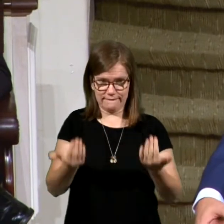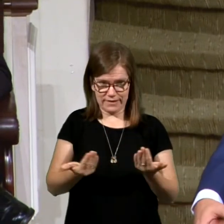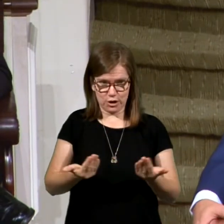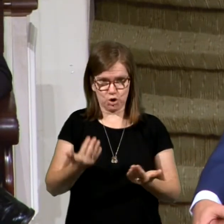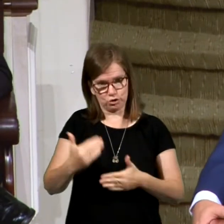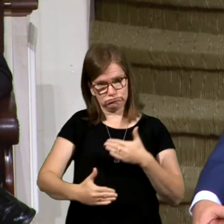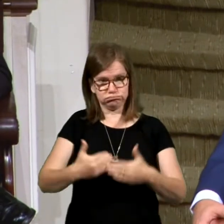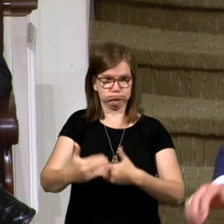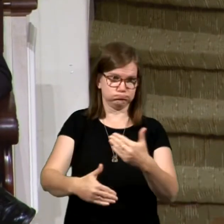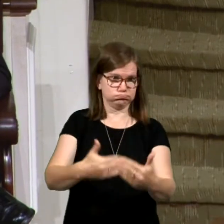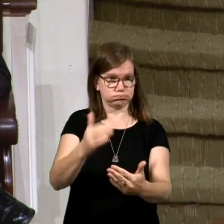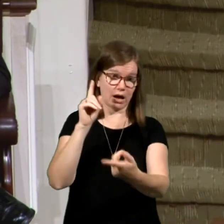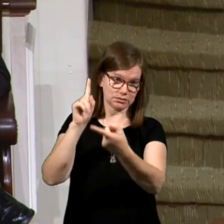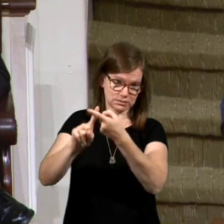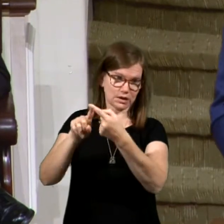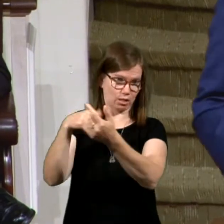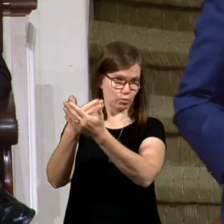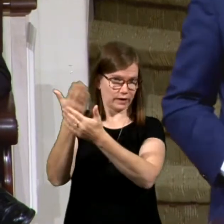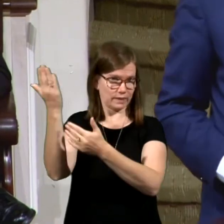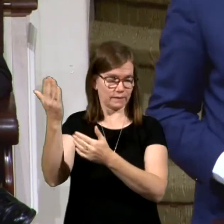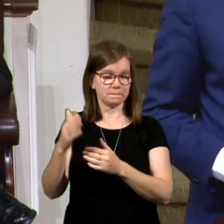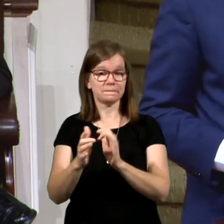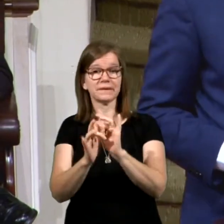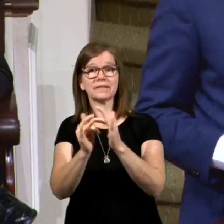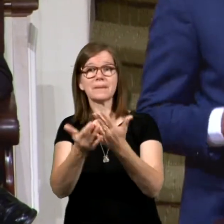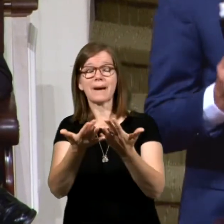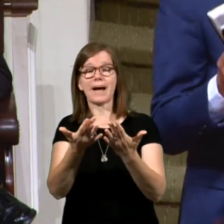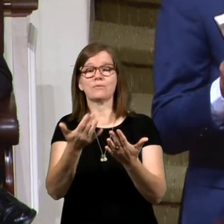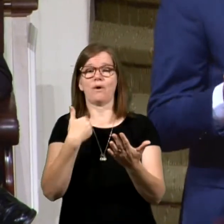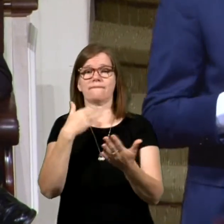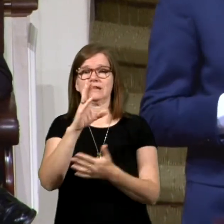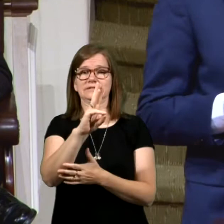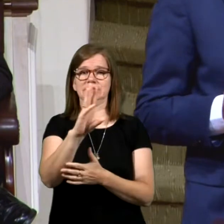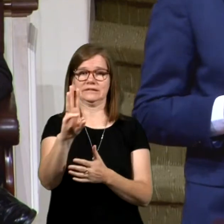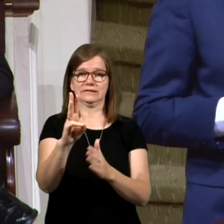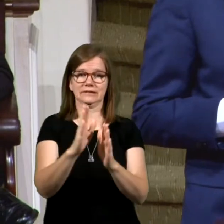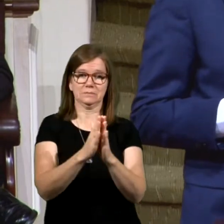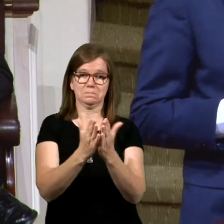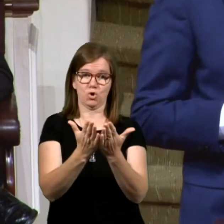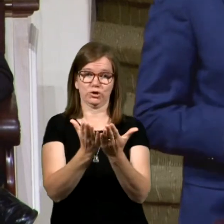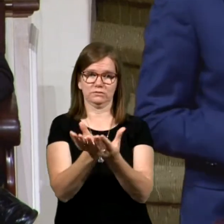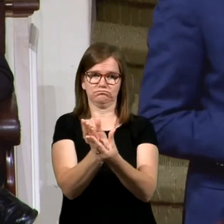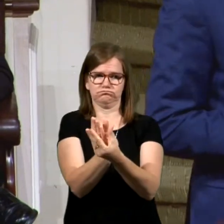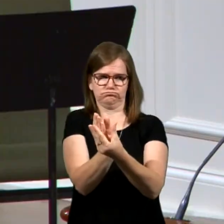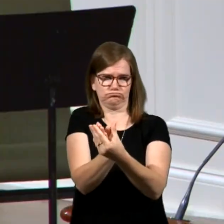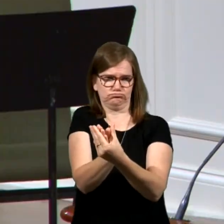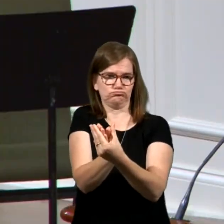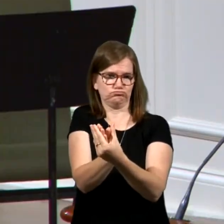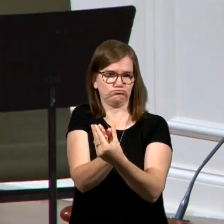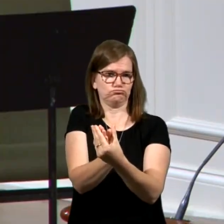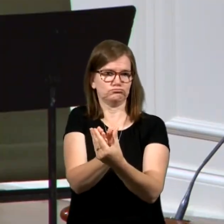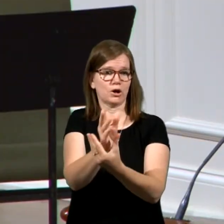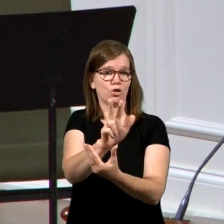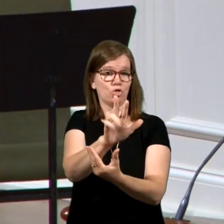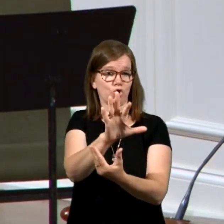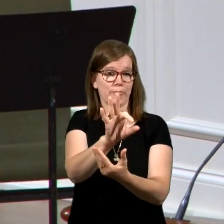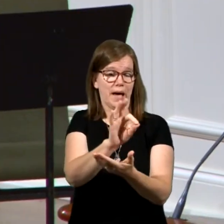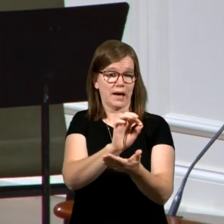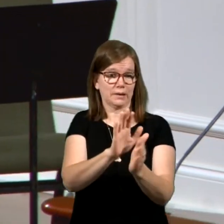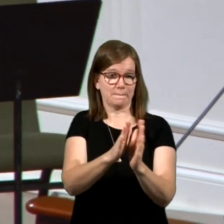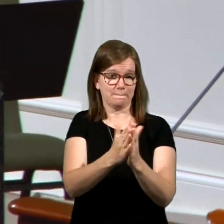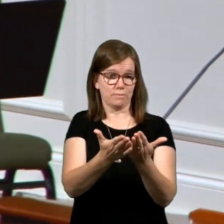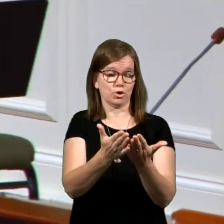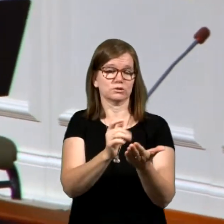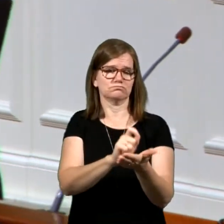want to share that with you today. In the Bible, it is 66 books in one book. 39 books were written before